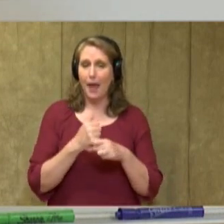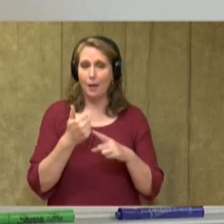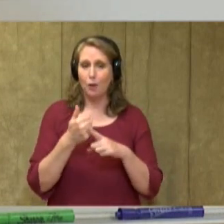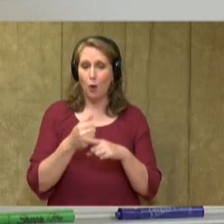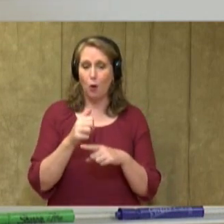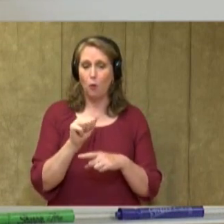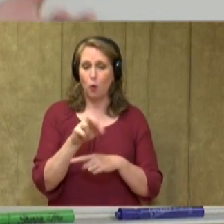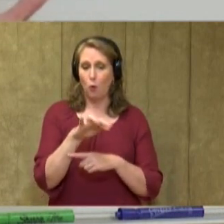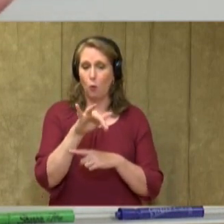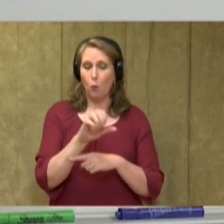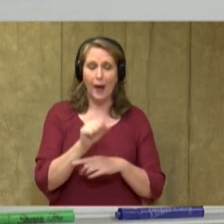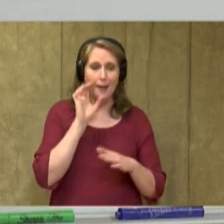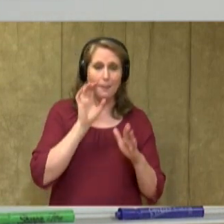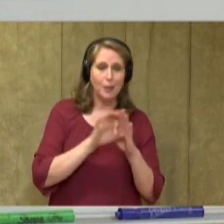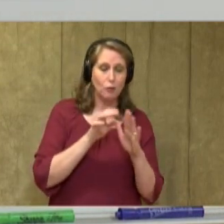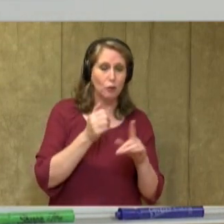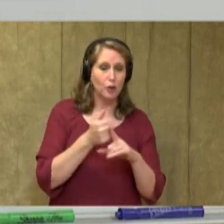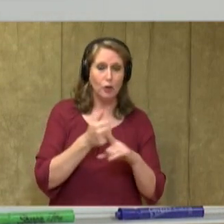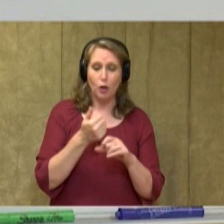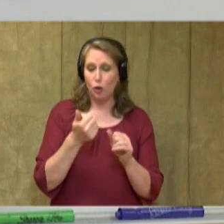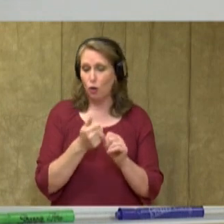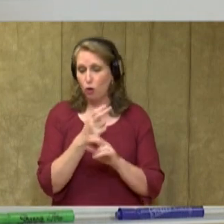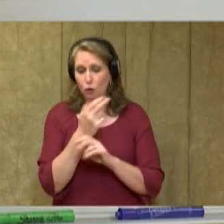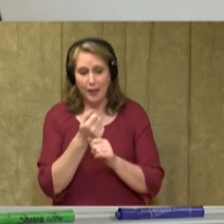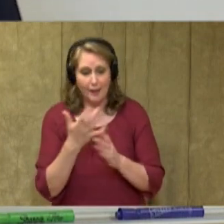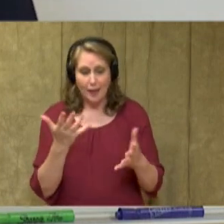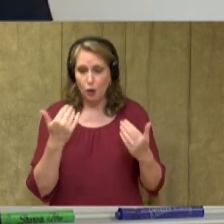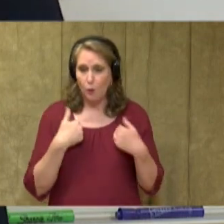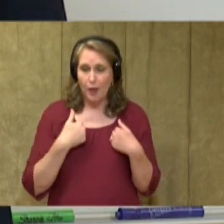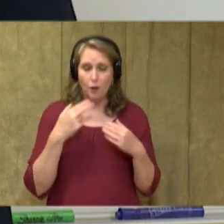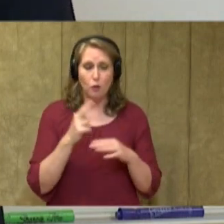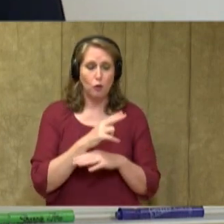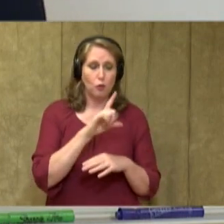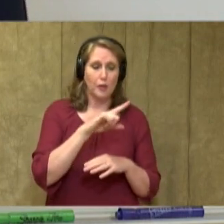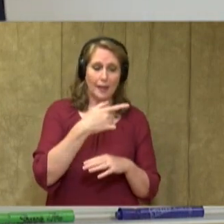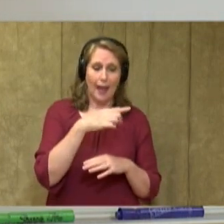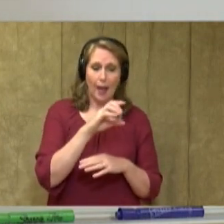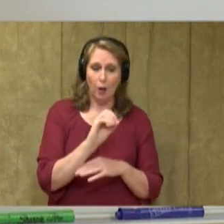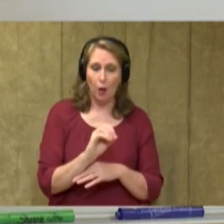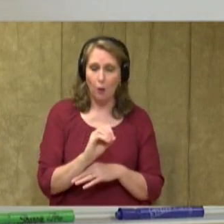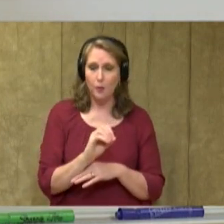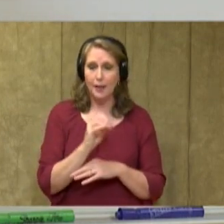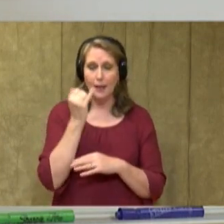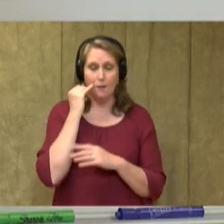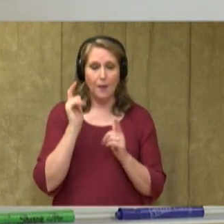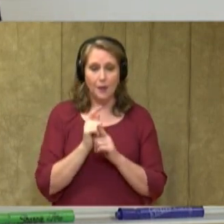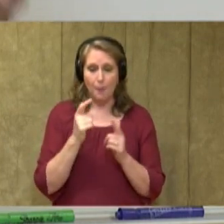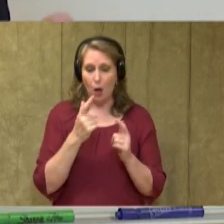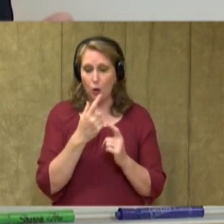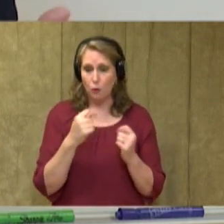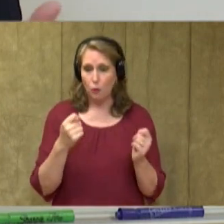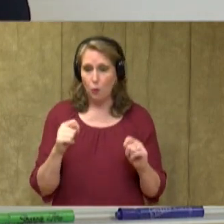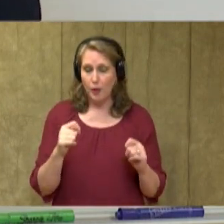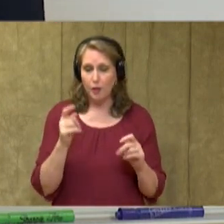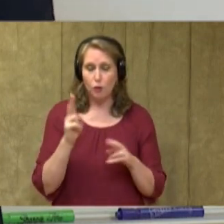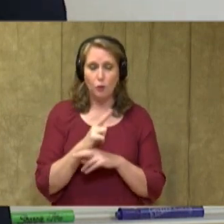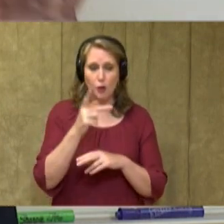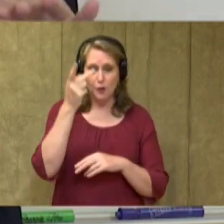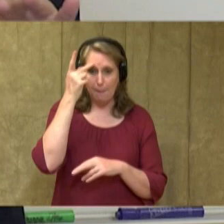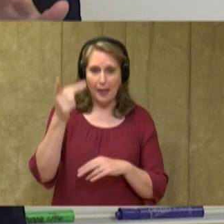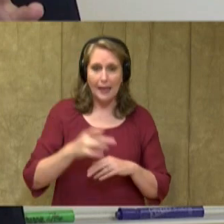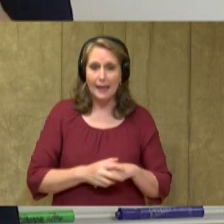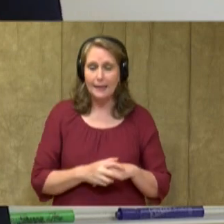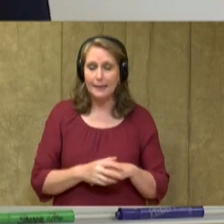some arrays yourself. You can use anything at home that you have. You could use Legos, or you can use, if you have any small toys, you can use pennies. You